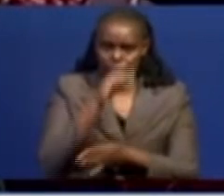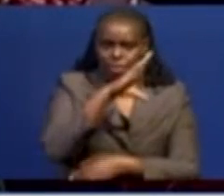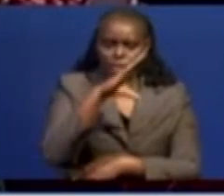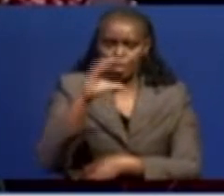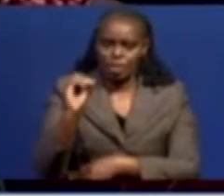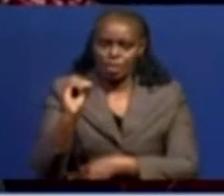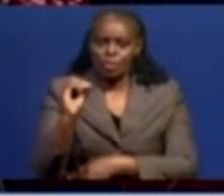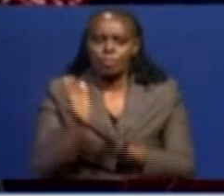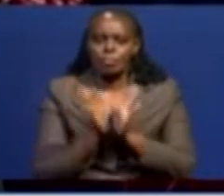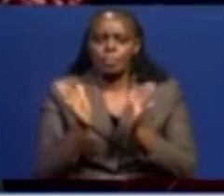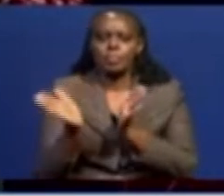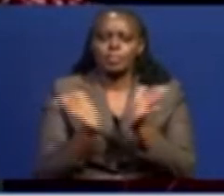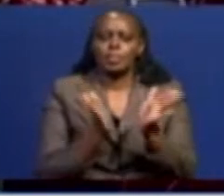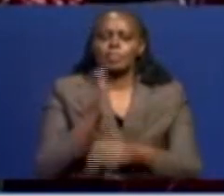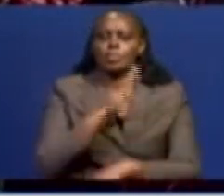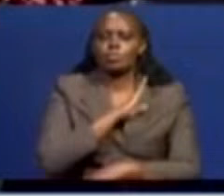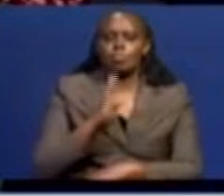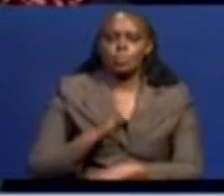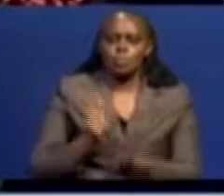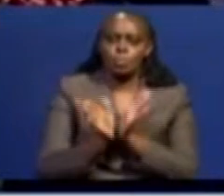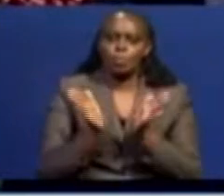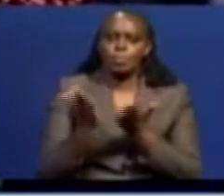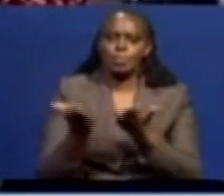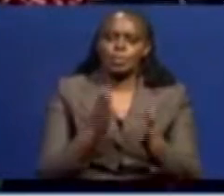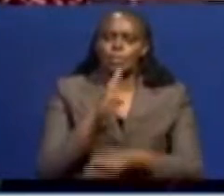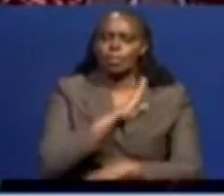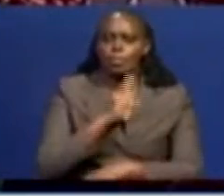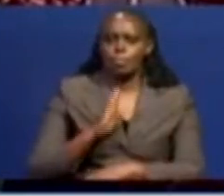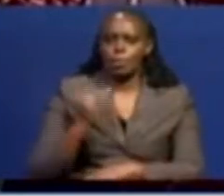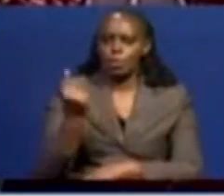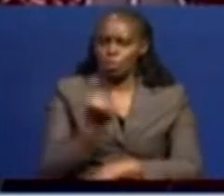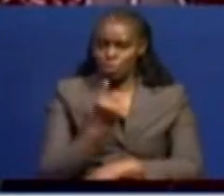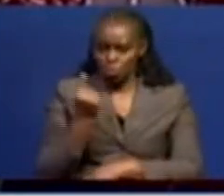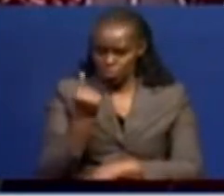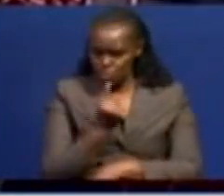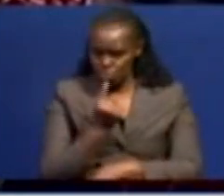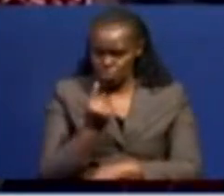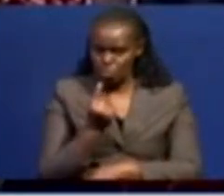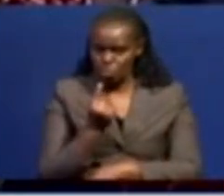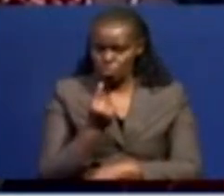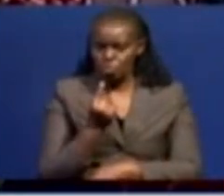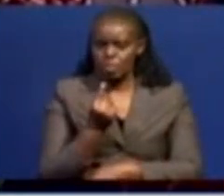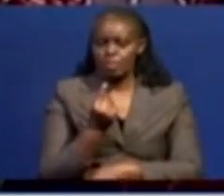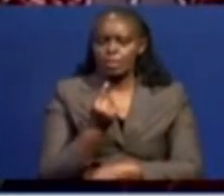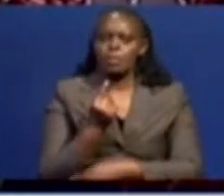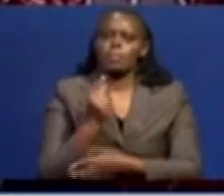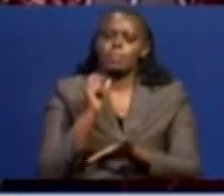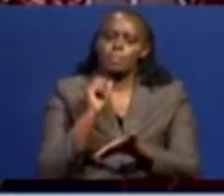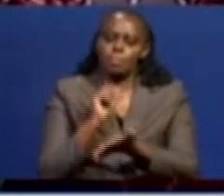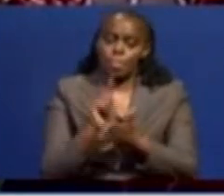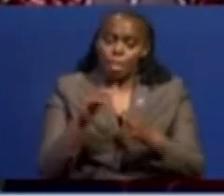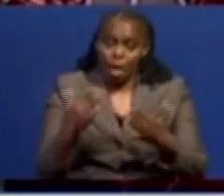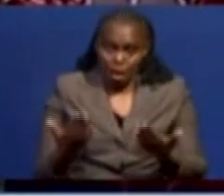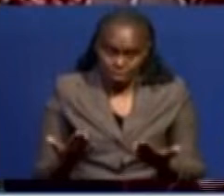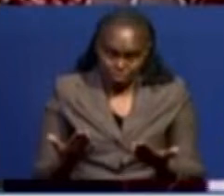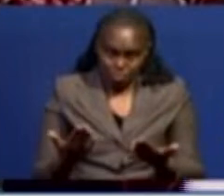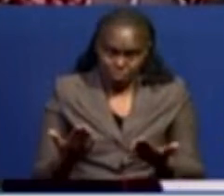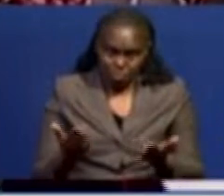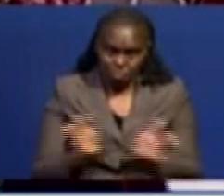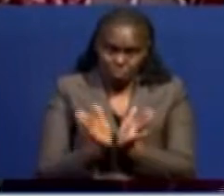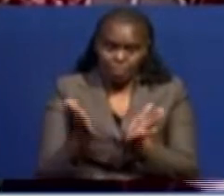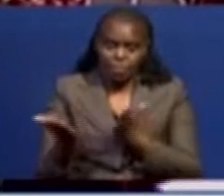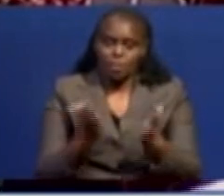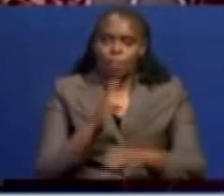appointment of the CEO of the Public Service Board can only be revoked or can only